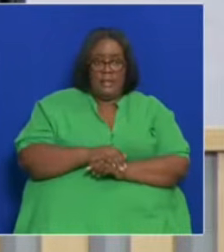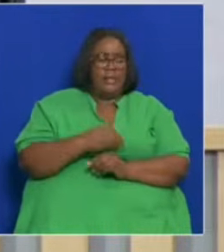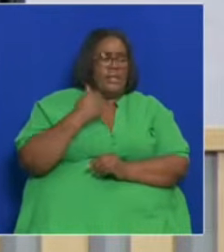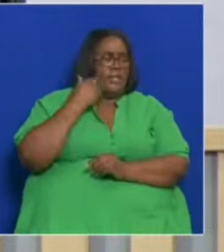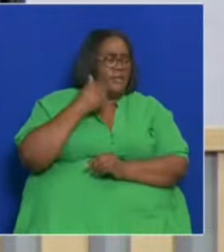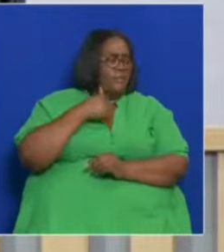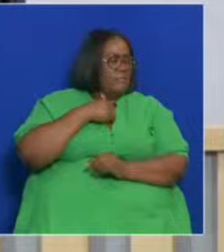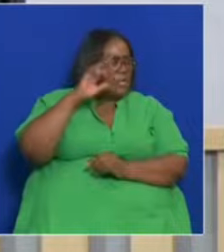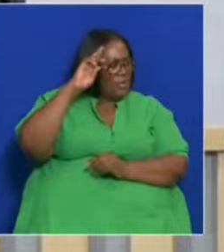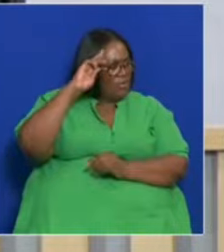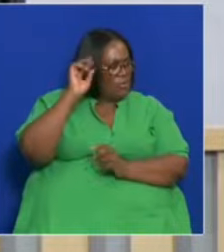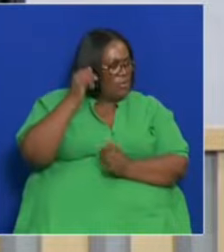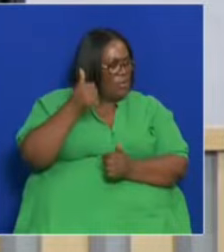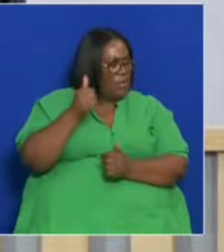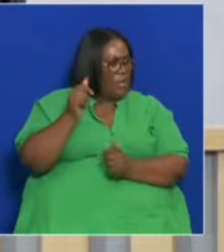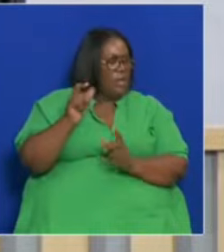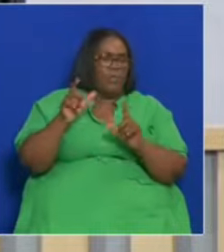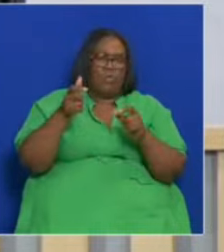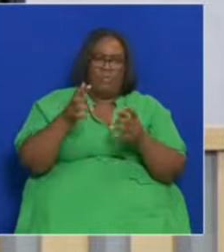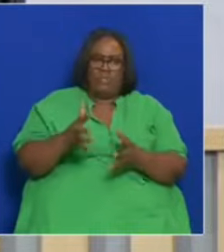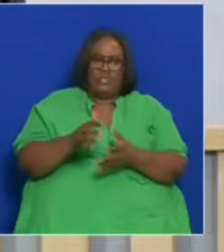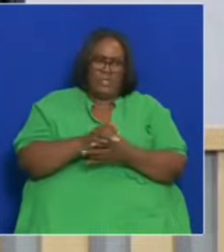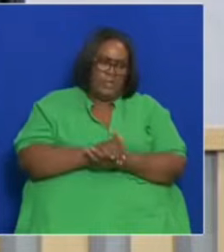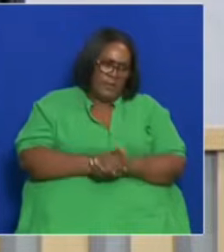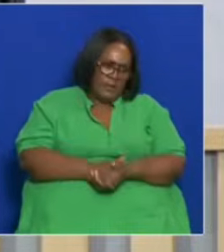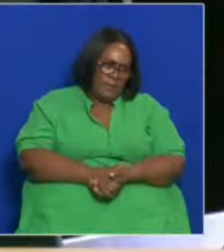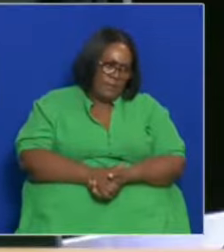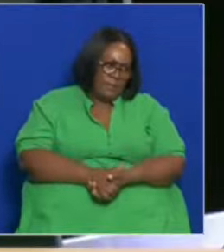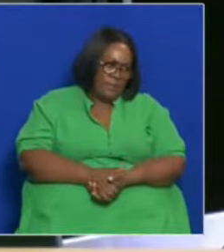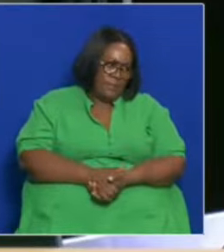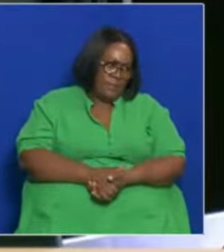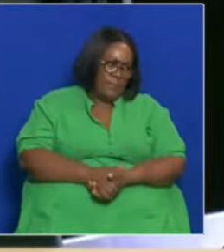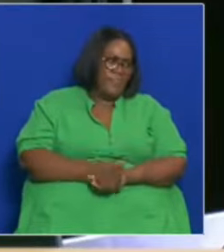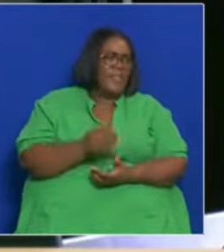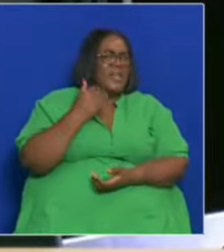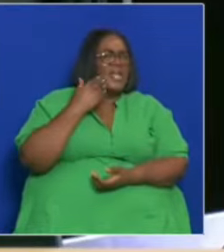commissioners, If so, how? How? Because